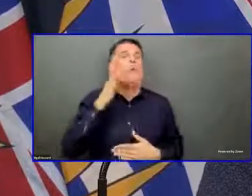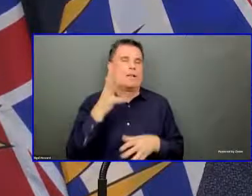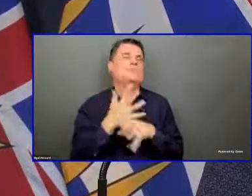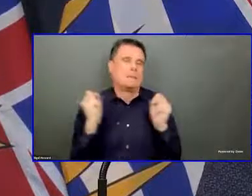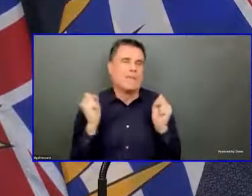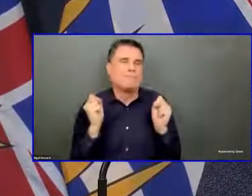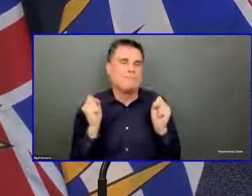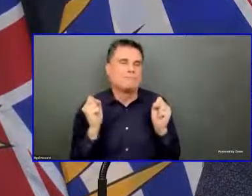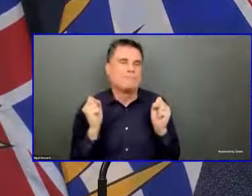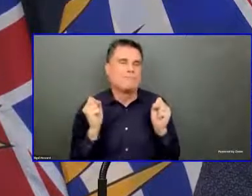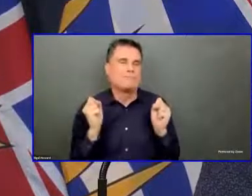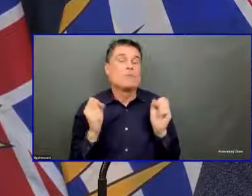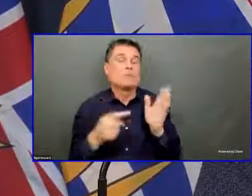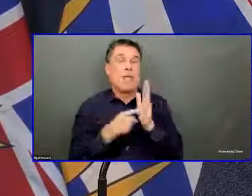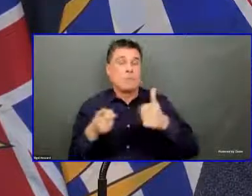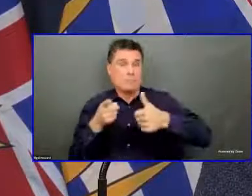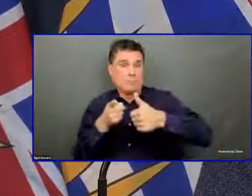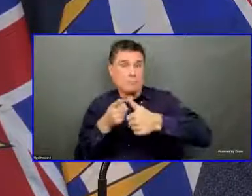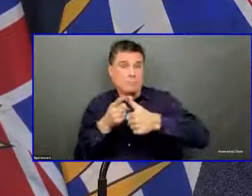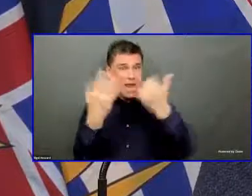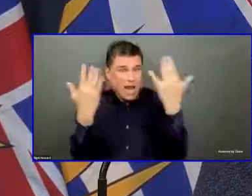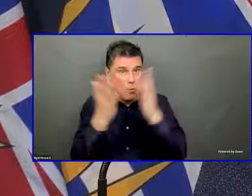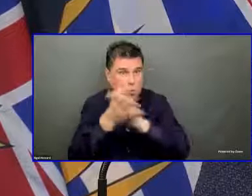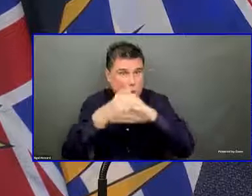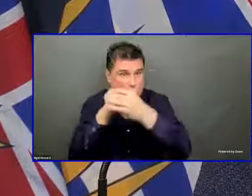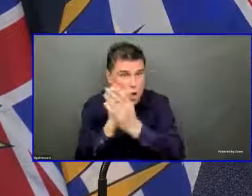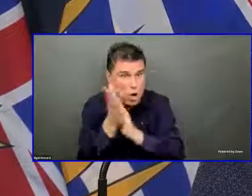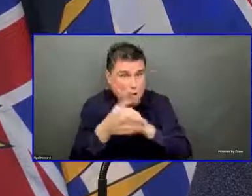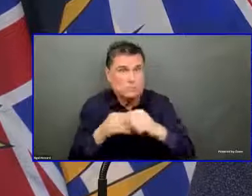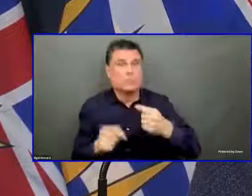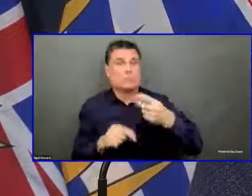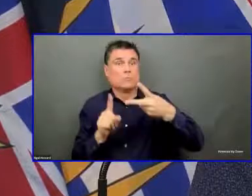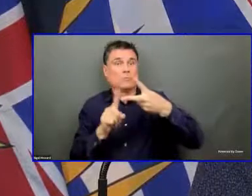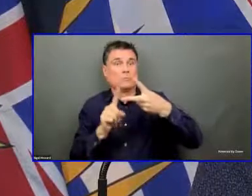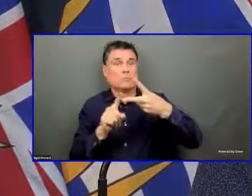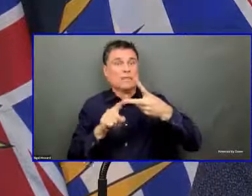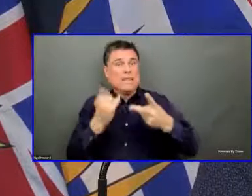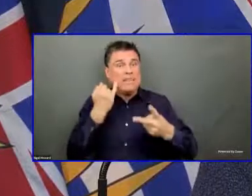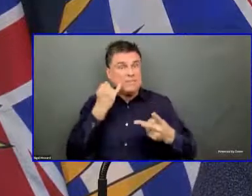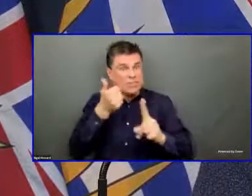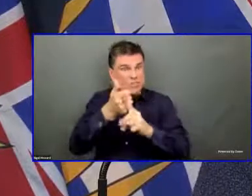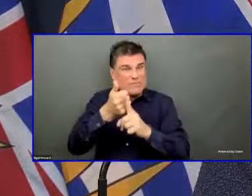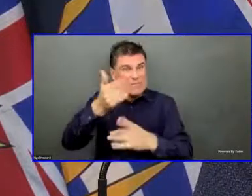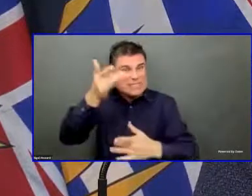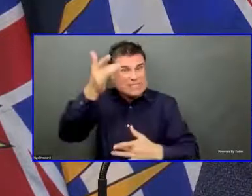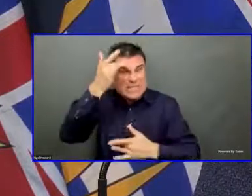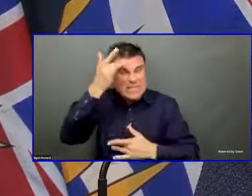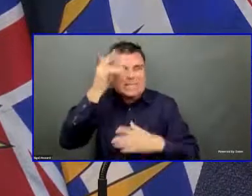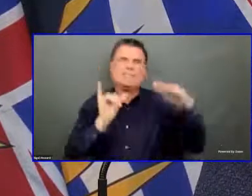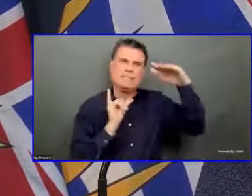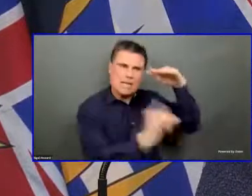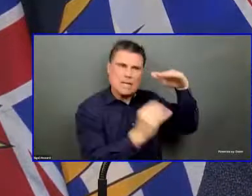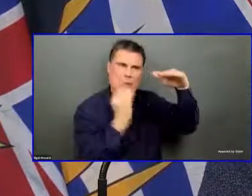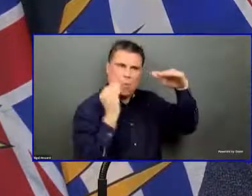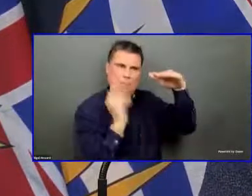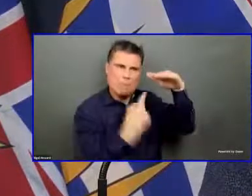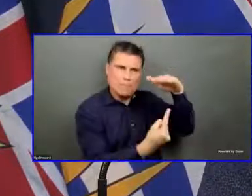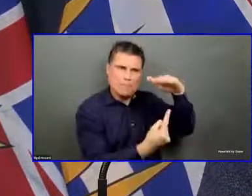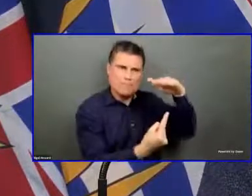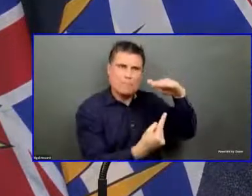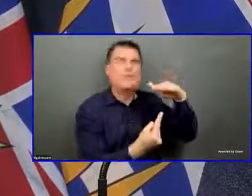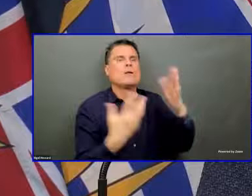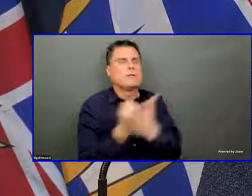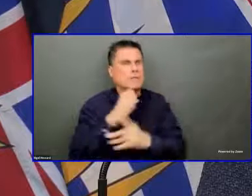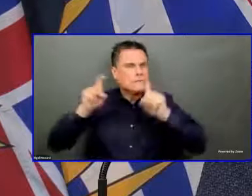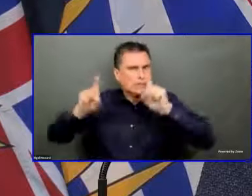sick, getting tested, giving others the space to stay safe, staying apart from our